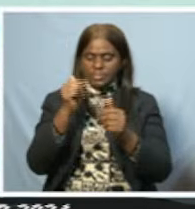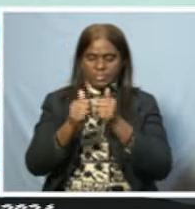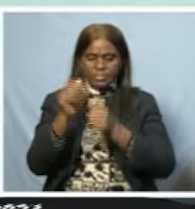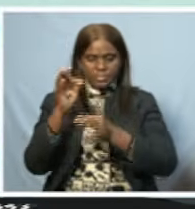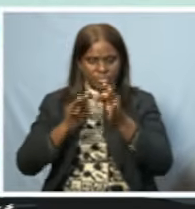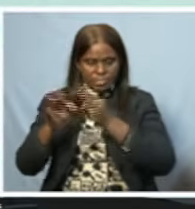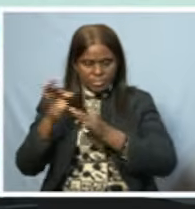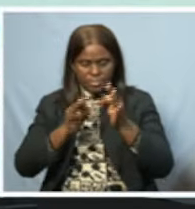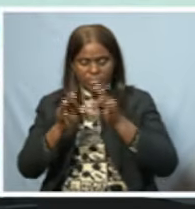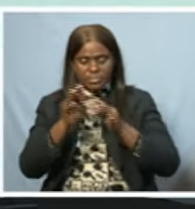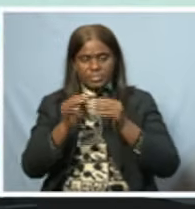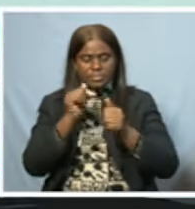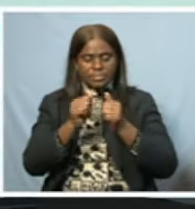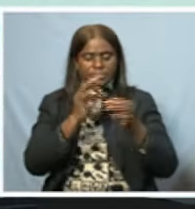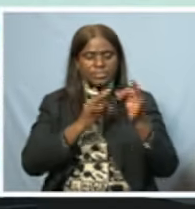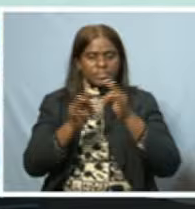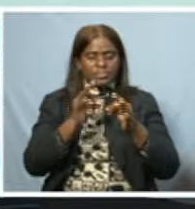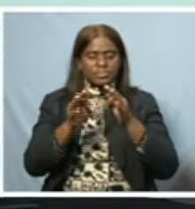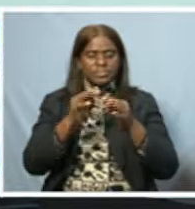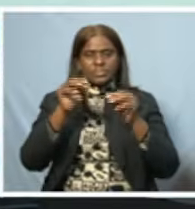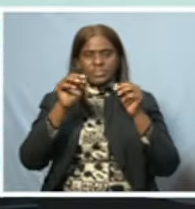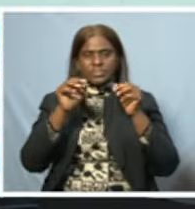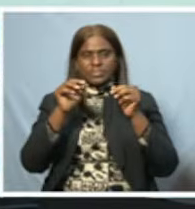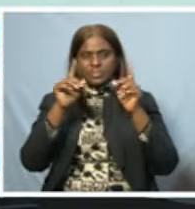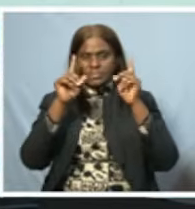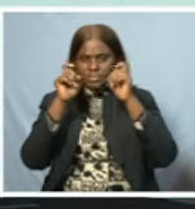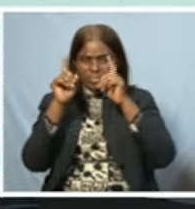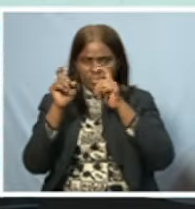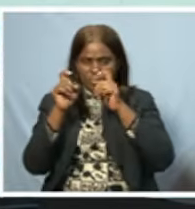highlights the photo.